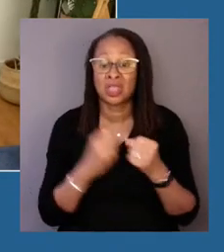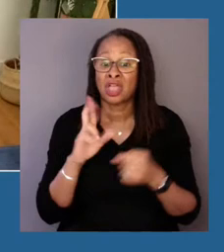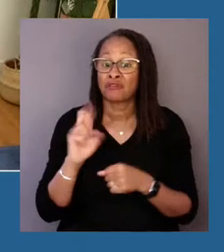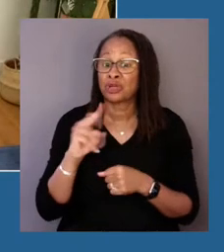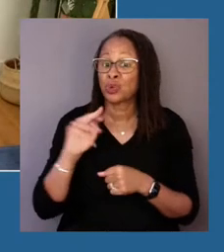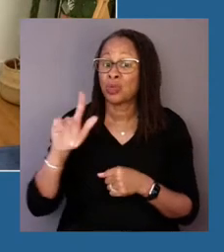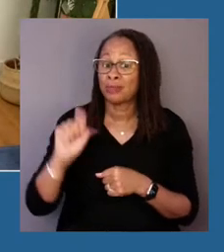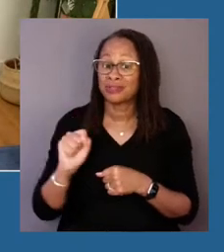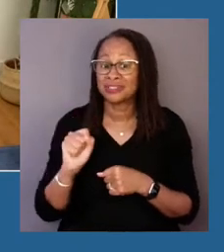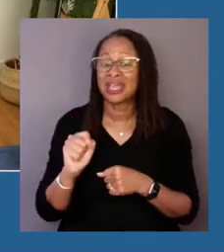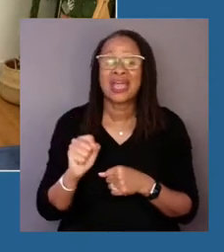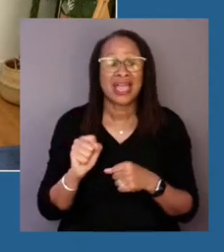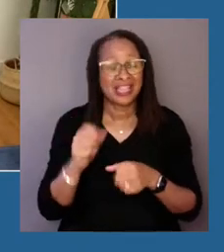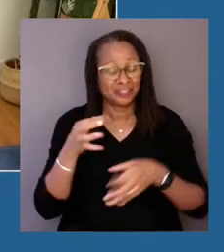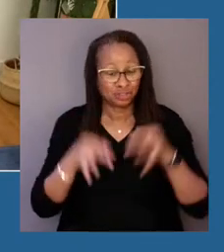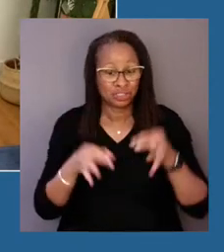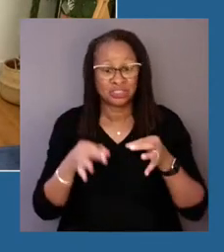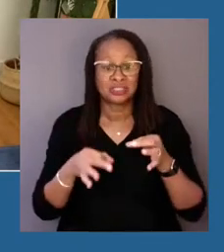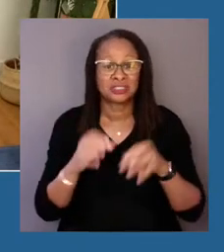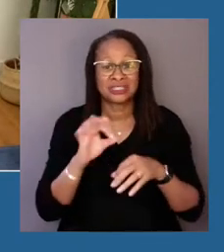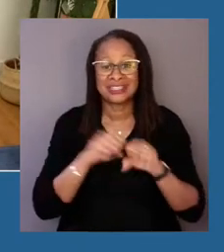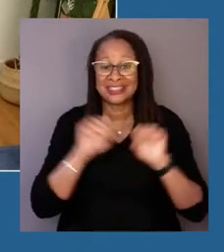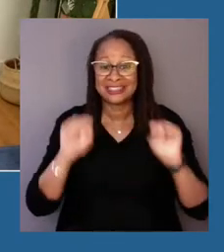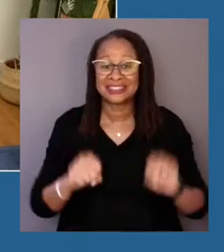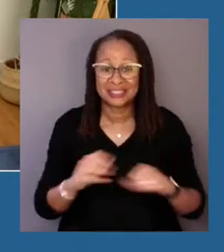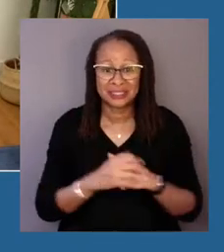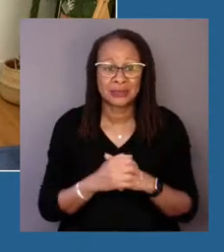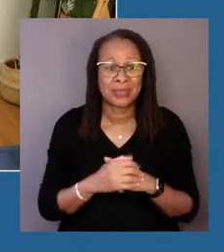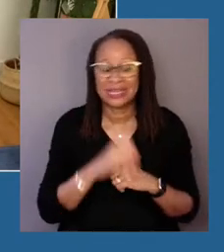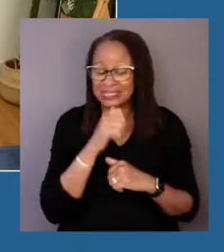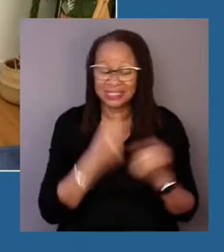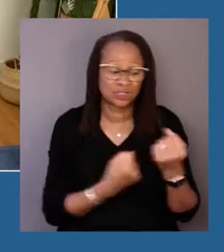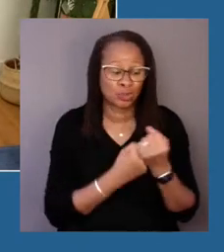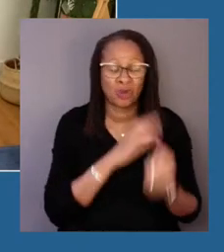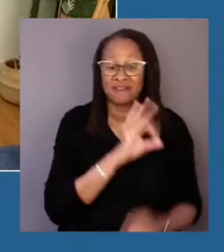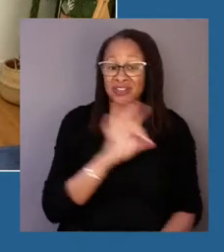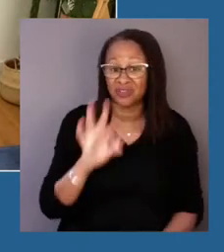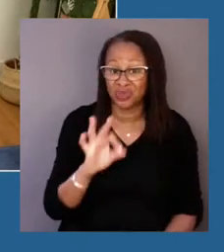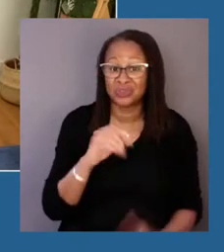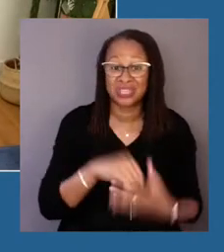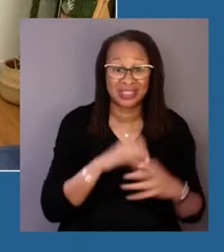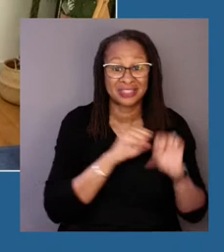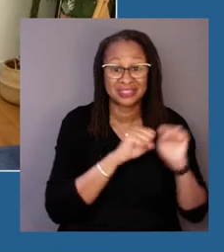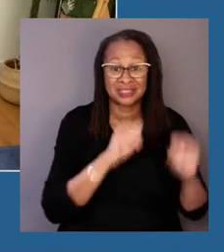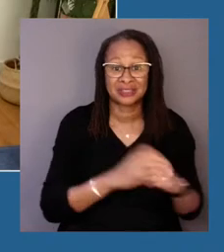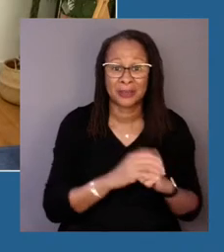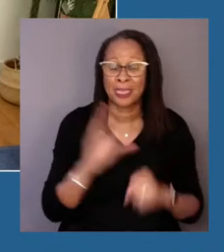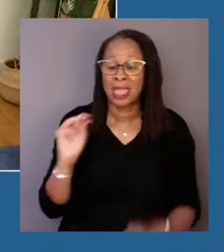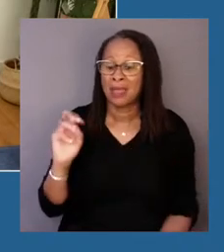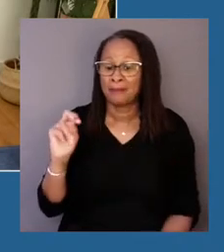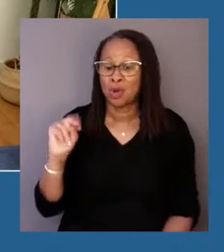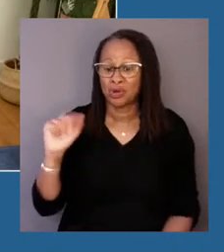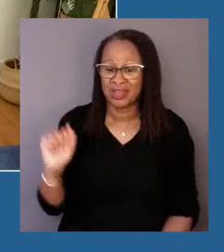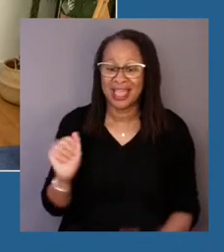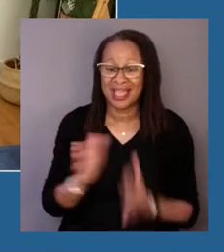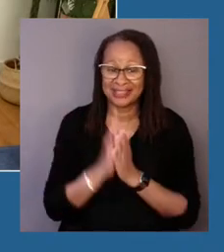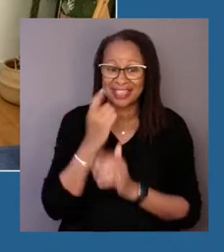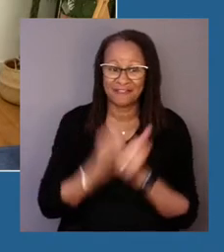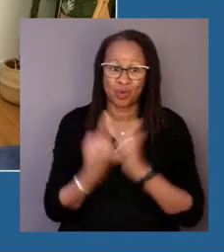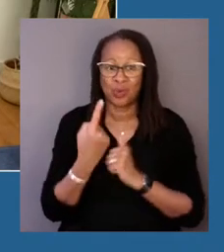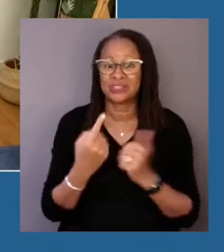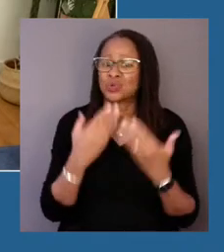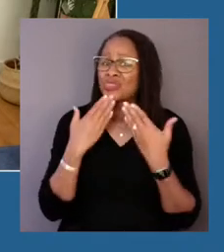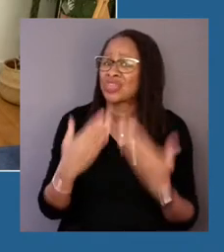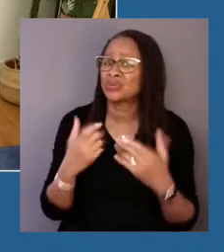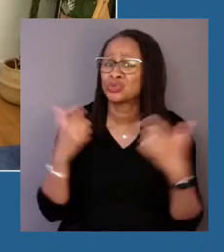rather than the fossil fuel culture and economy that we inhabit. So Mona, I want to ask everybody to join me in thanking you so